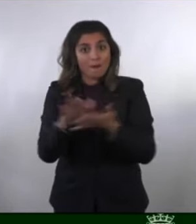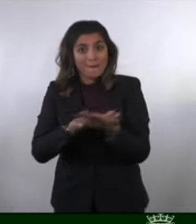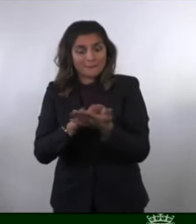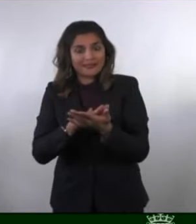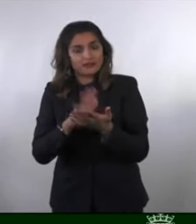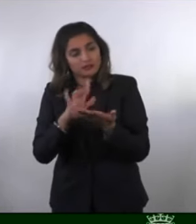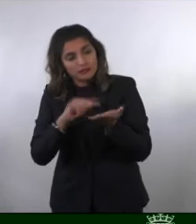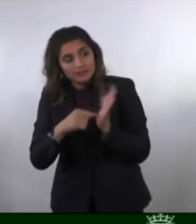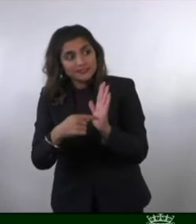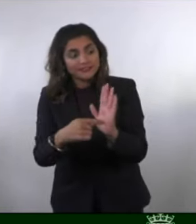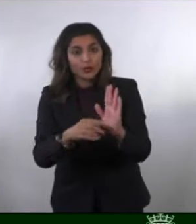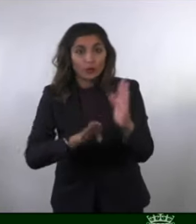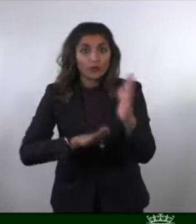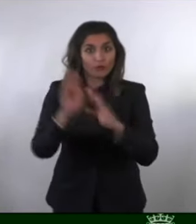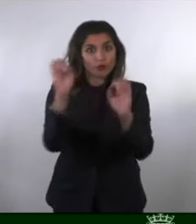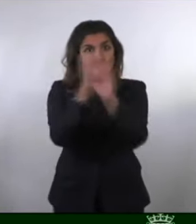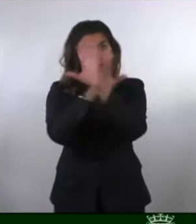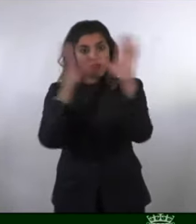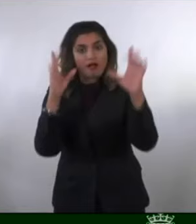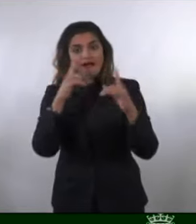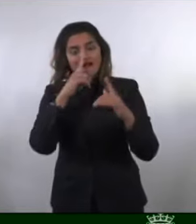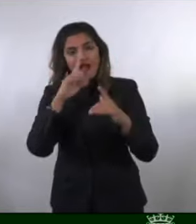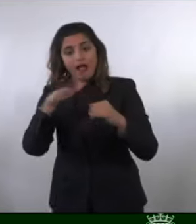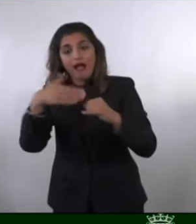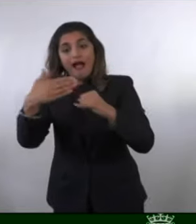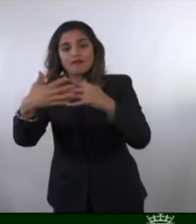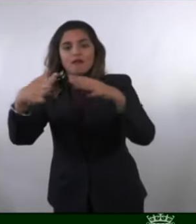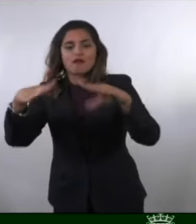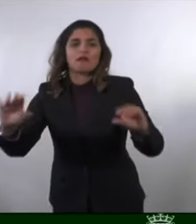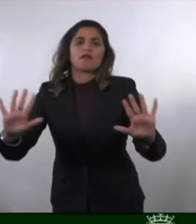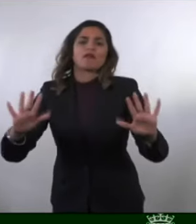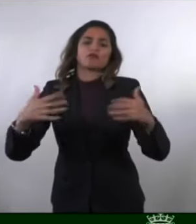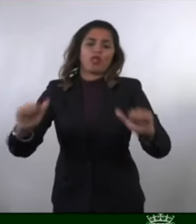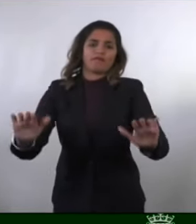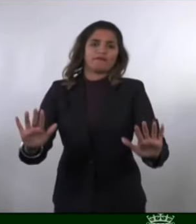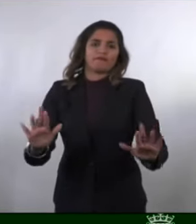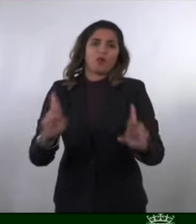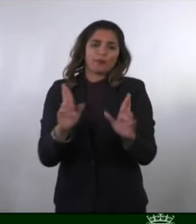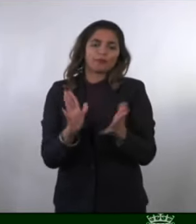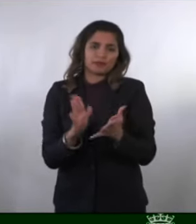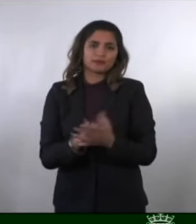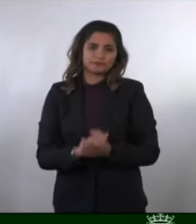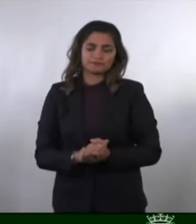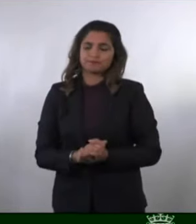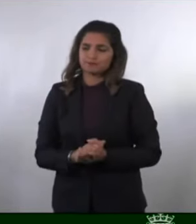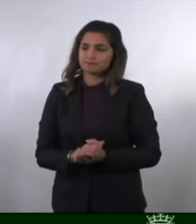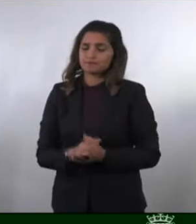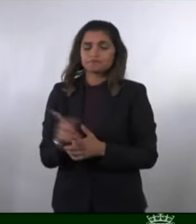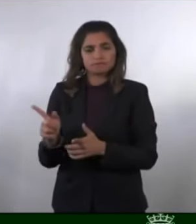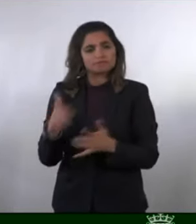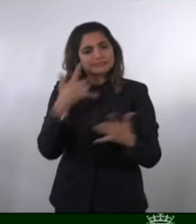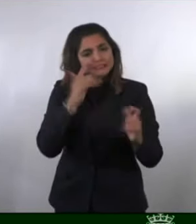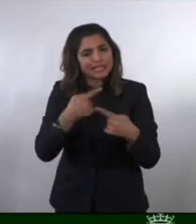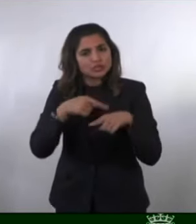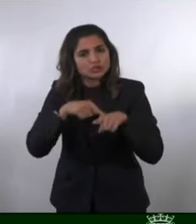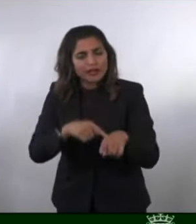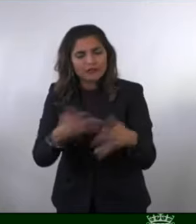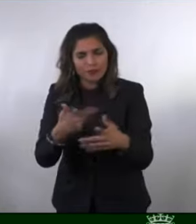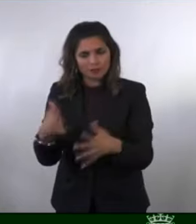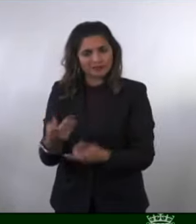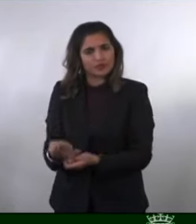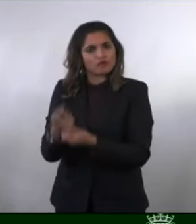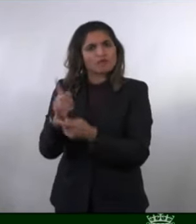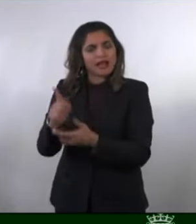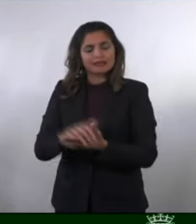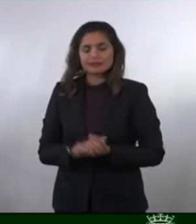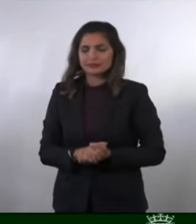this. She mentions the test and trace system, as did the right honourable gentleman on the front bench opposite. I'm very glad to say that not